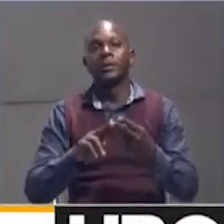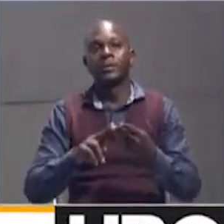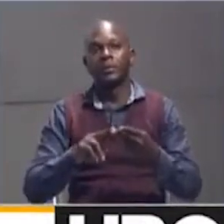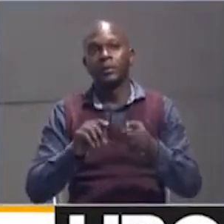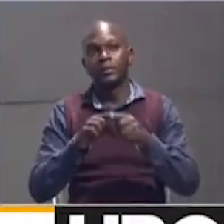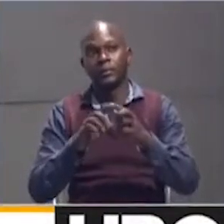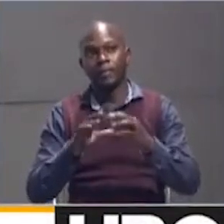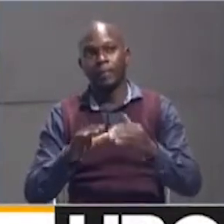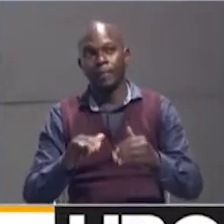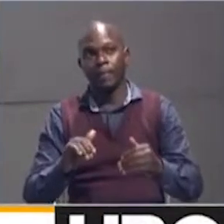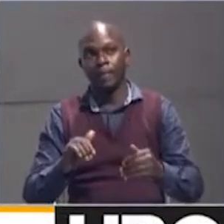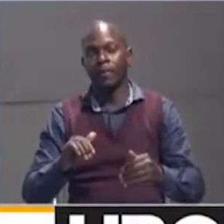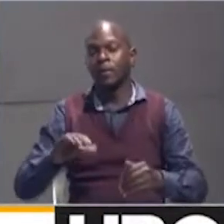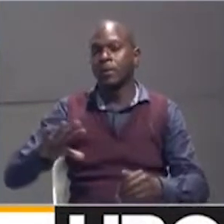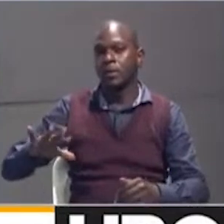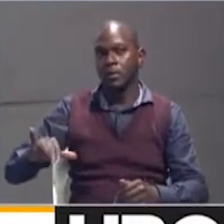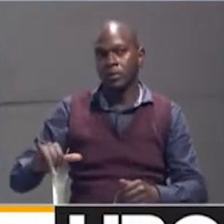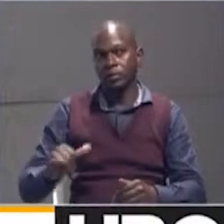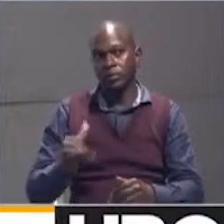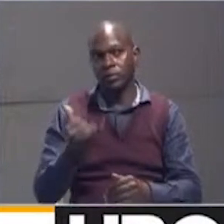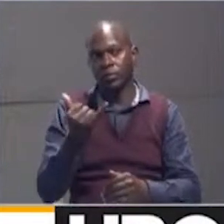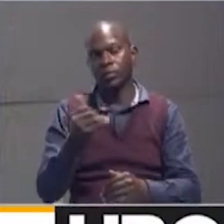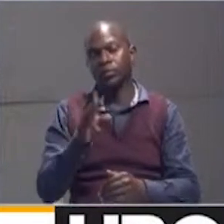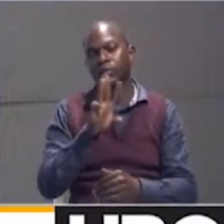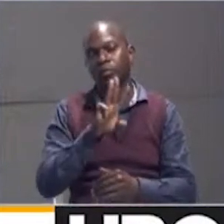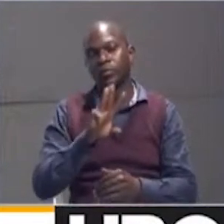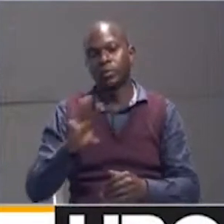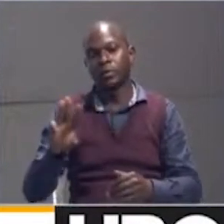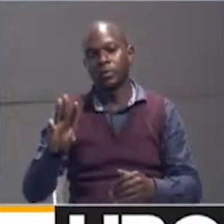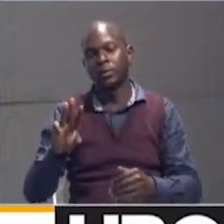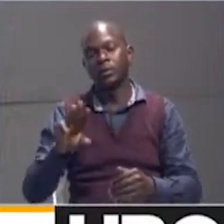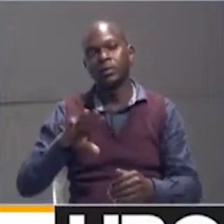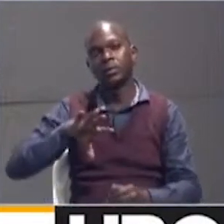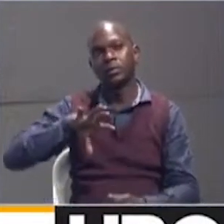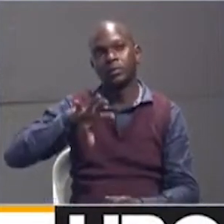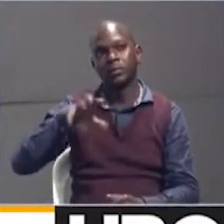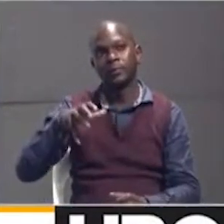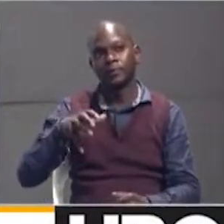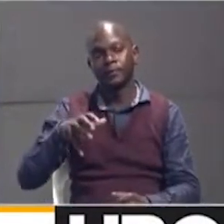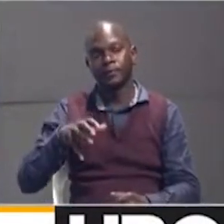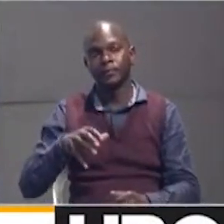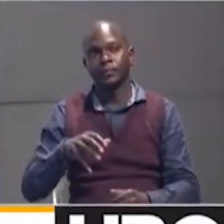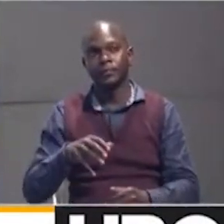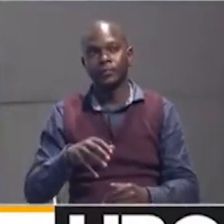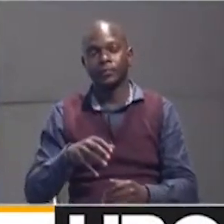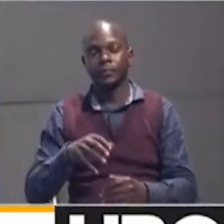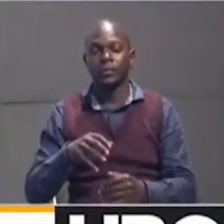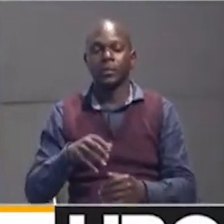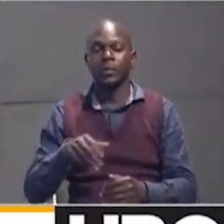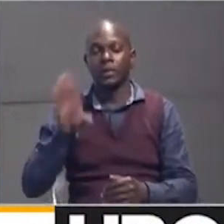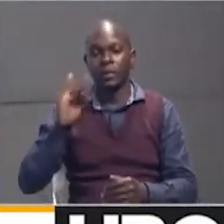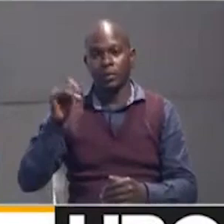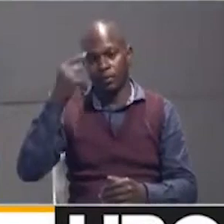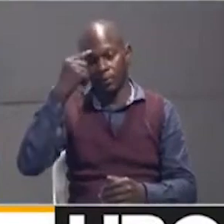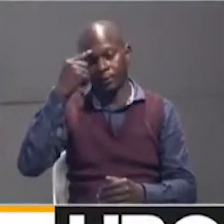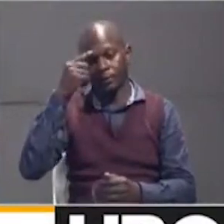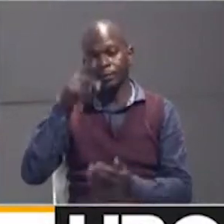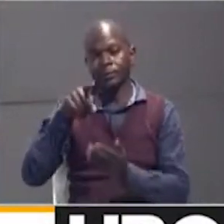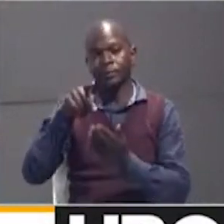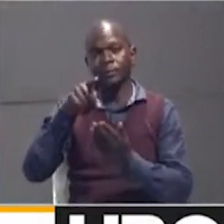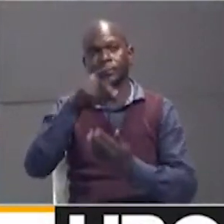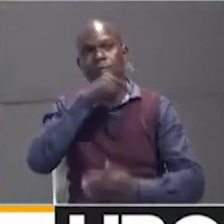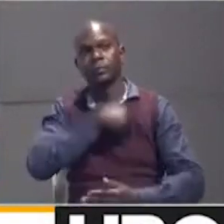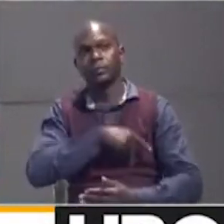as Madiokolo in Yumbe, West Nile sub-region. It is the government which is paying us. Although the little we